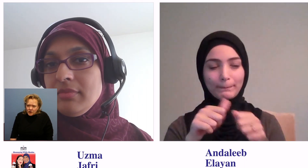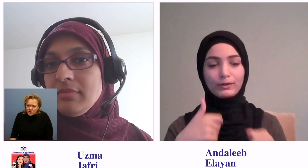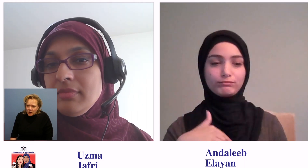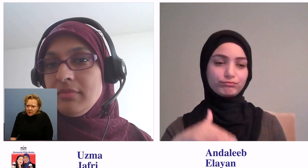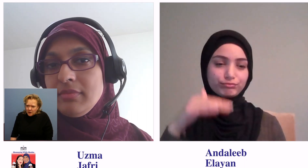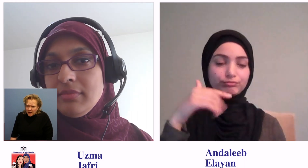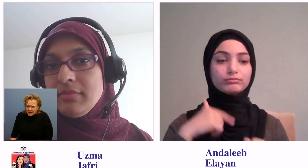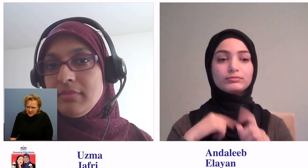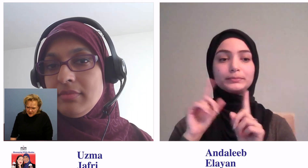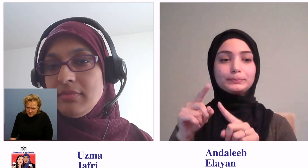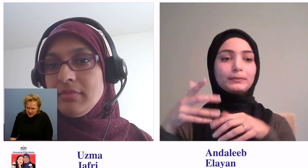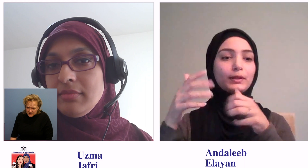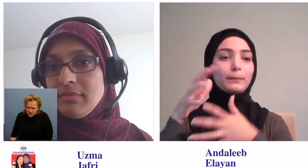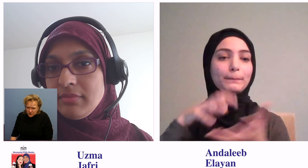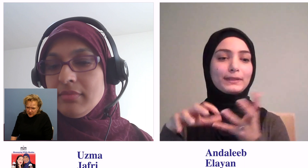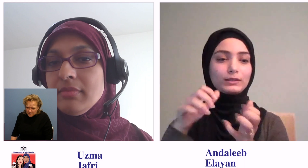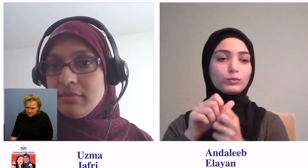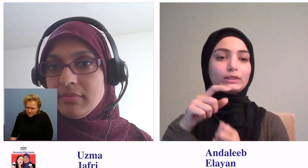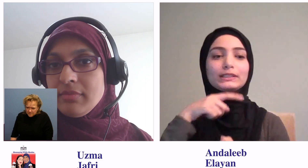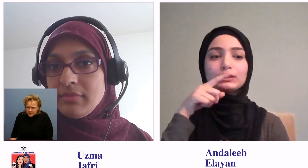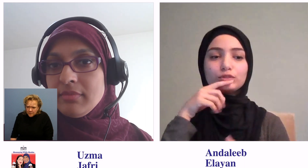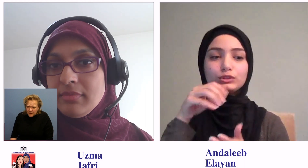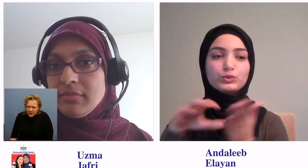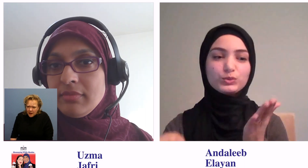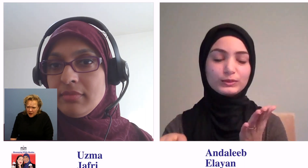And when you're talking about classes in the mainstream,